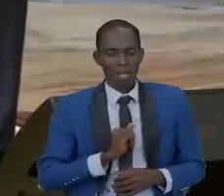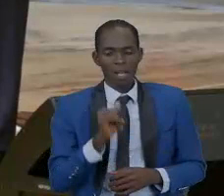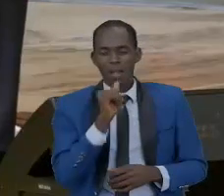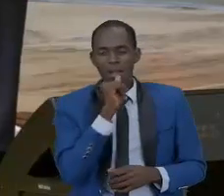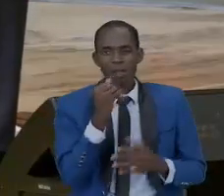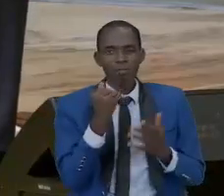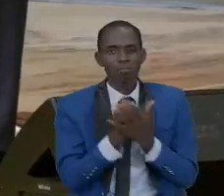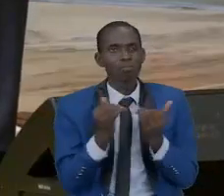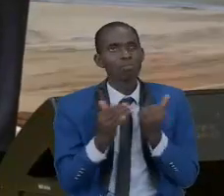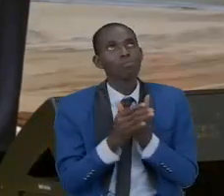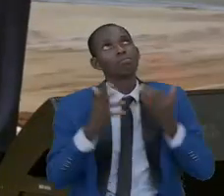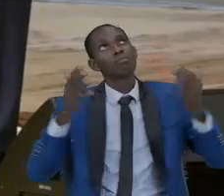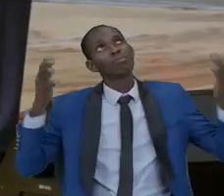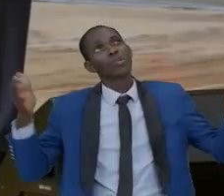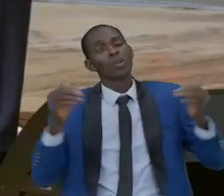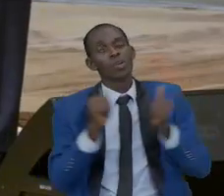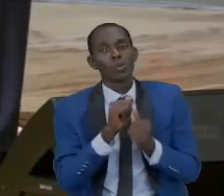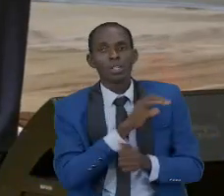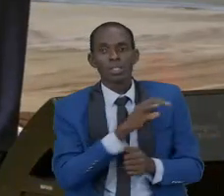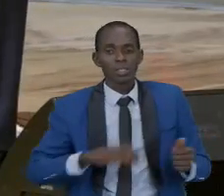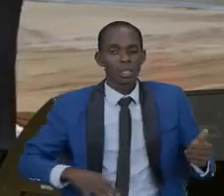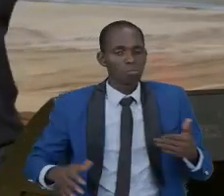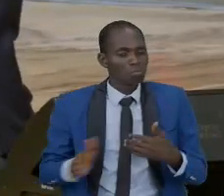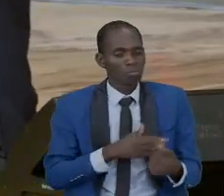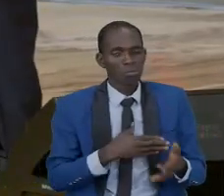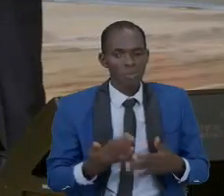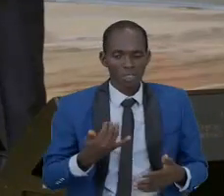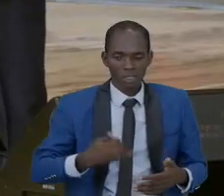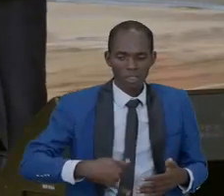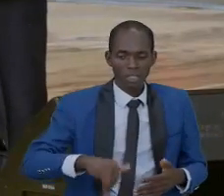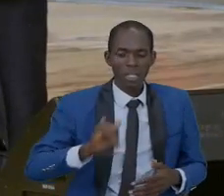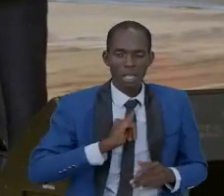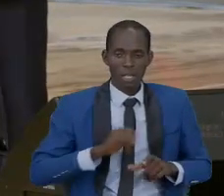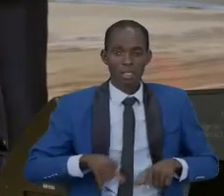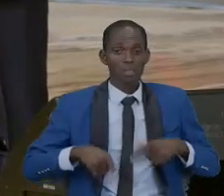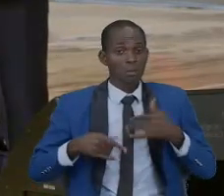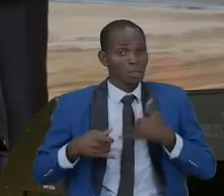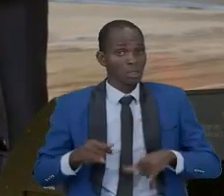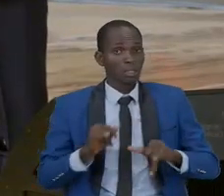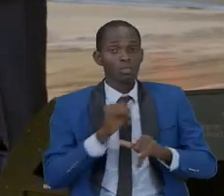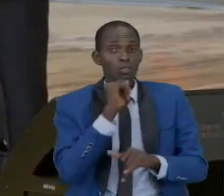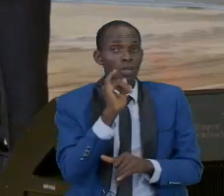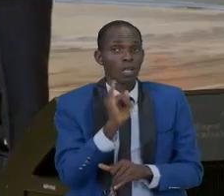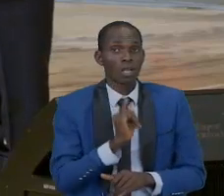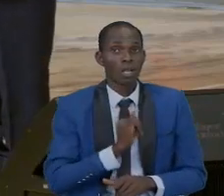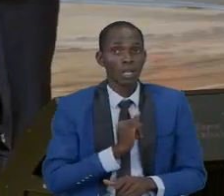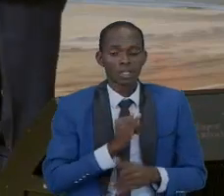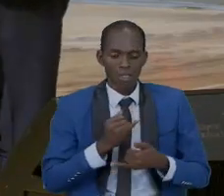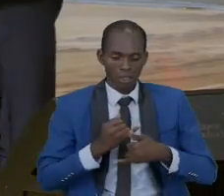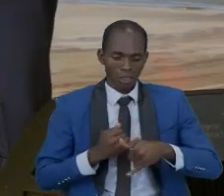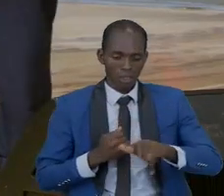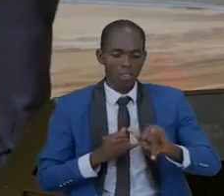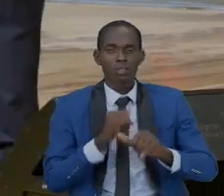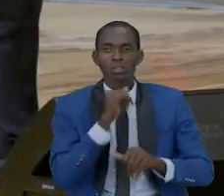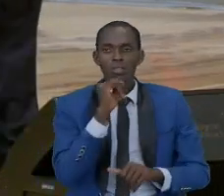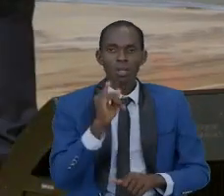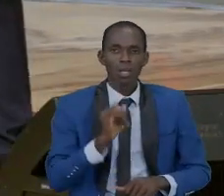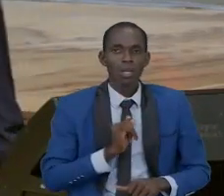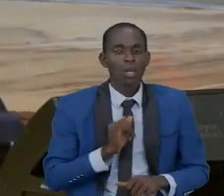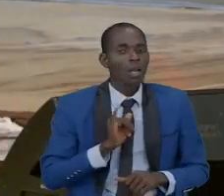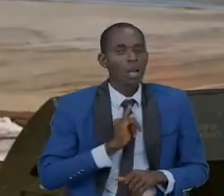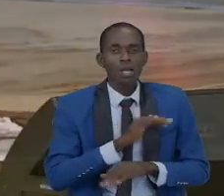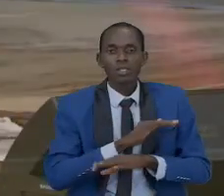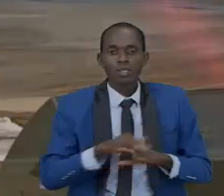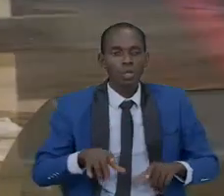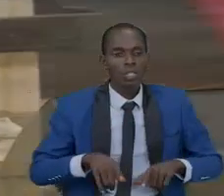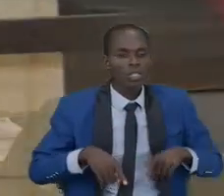with Christ nevertheless I live yet not I yet not I I don't